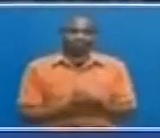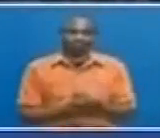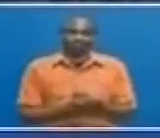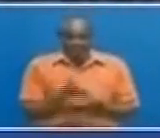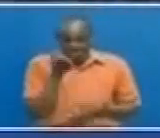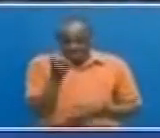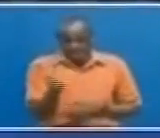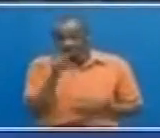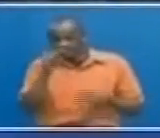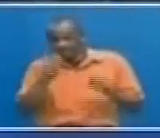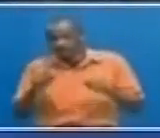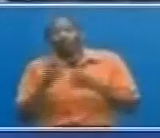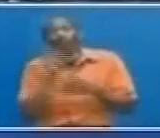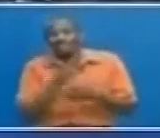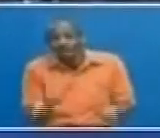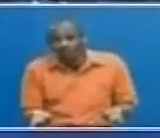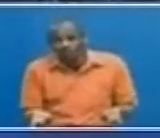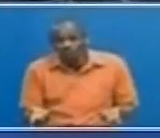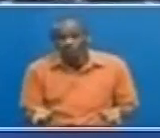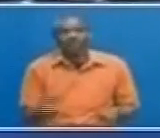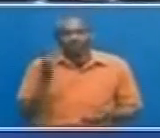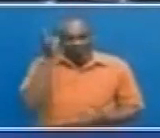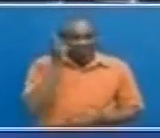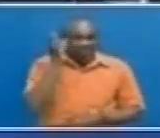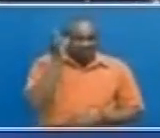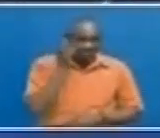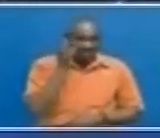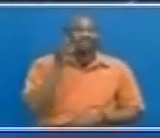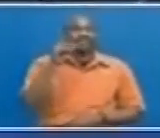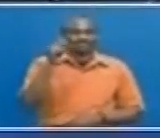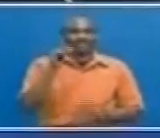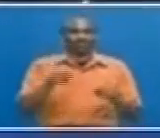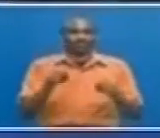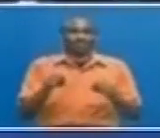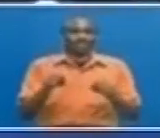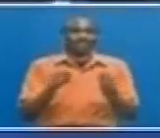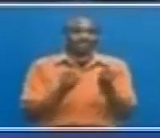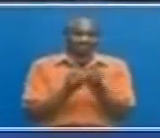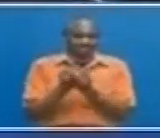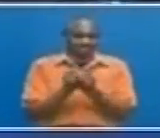Je, fumba hii itaishia wapi? Francis Mtelaki, KTN Leo Weekendi, Nairobi.